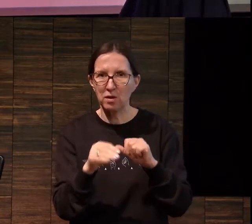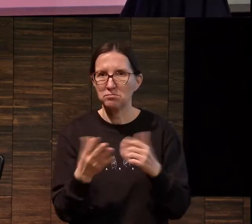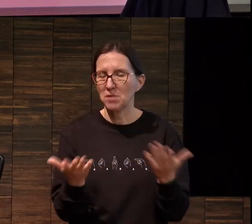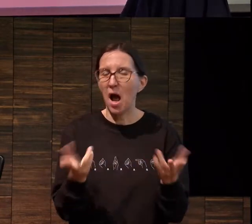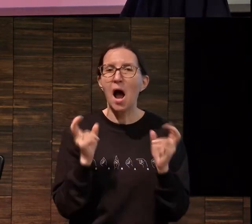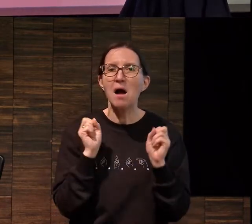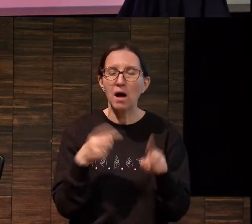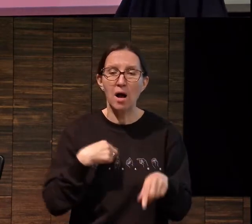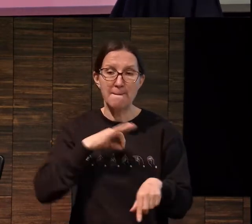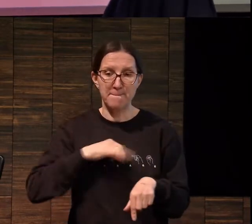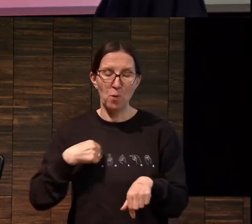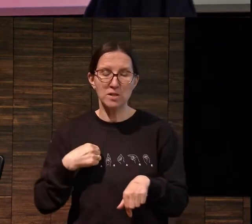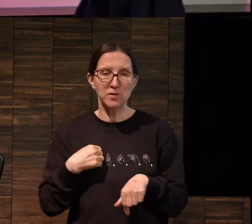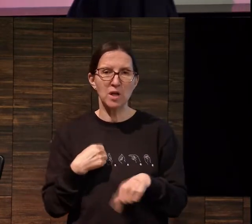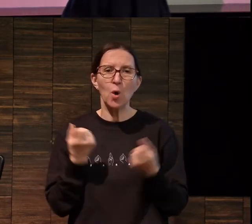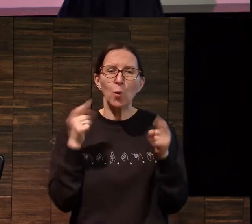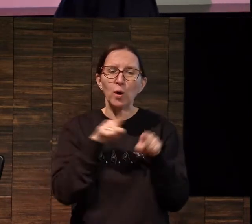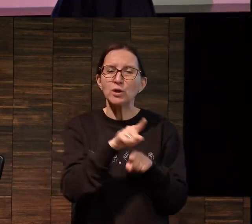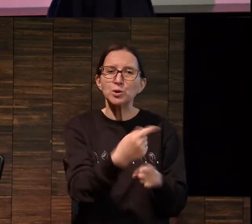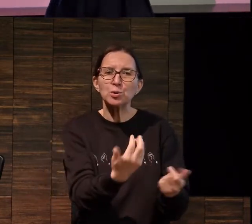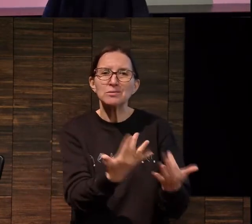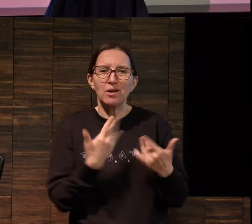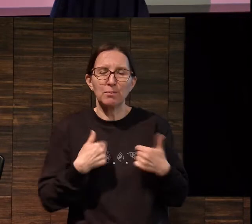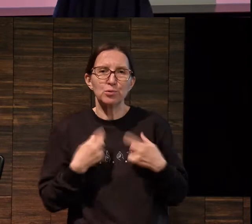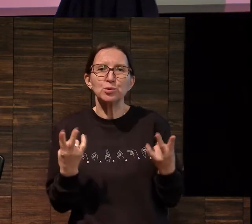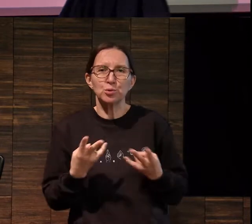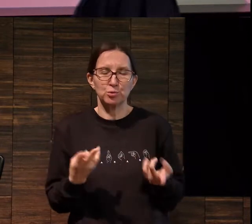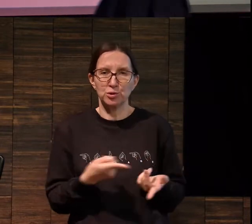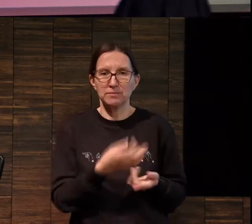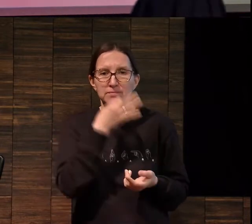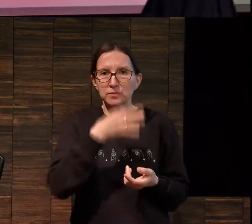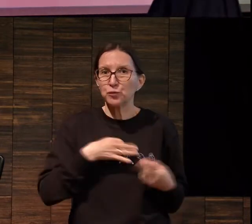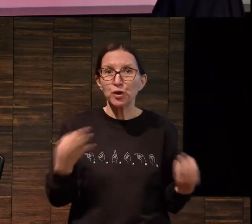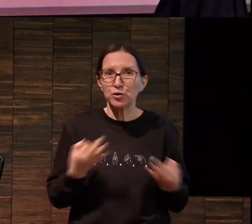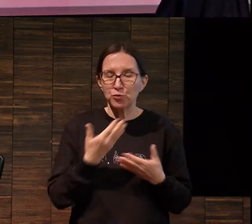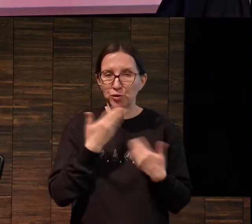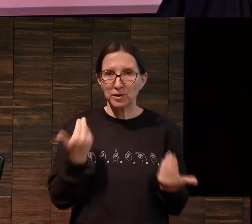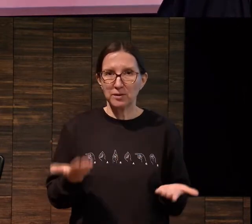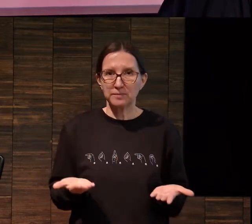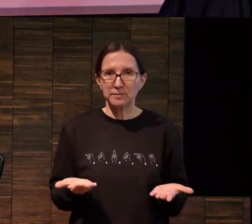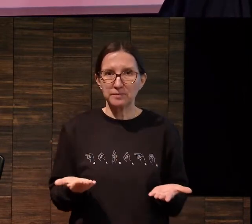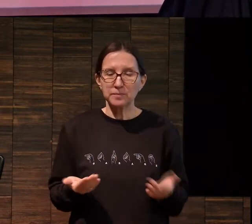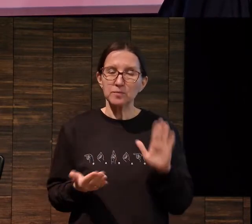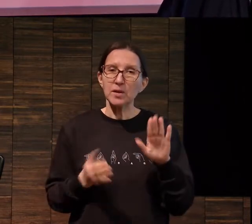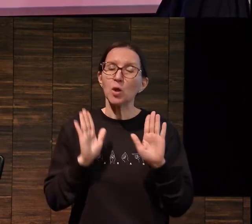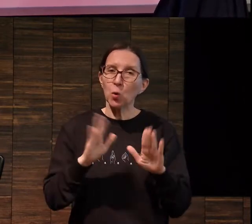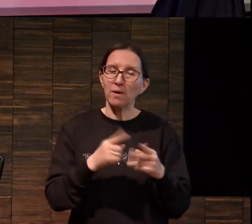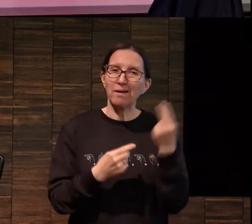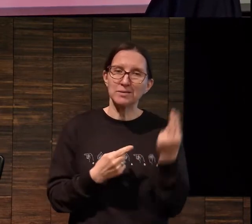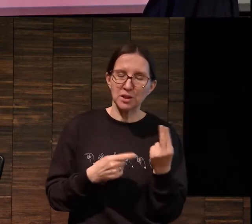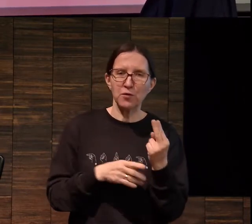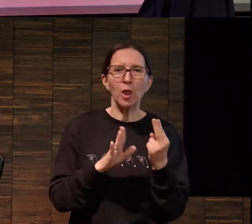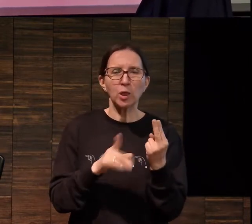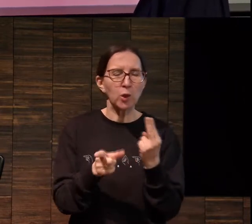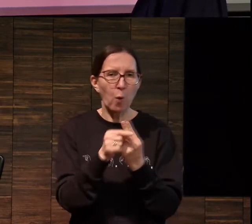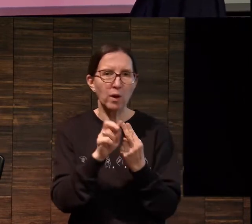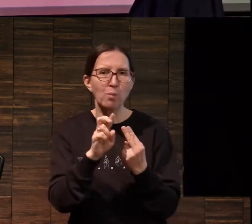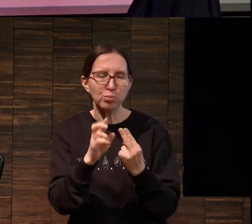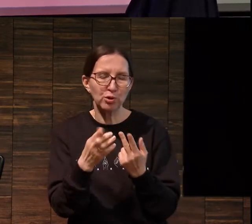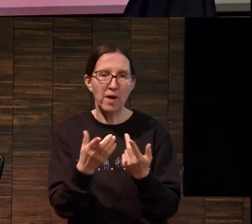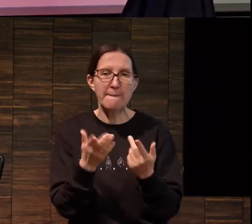an additional symbol. So how can users basically guess what their password has to be